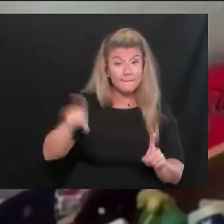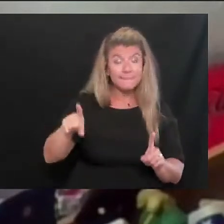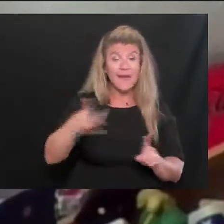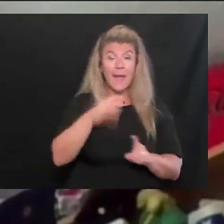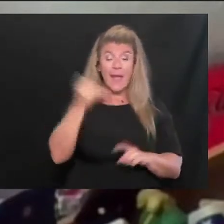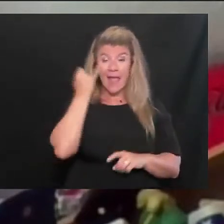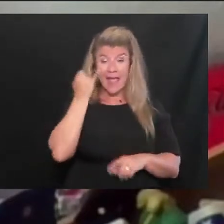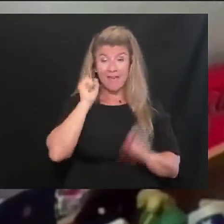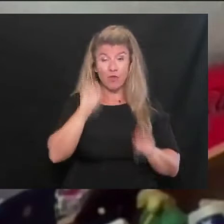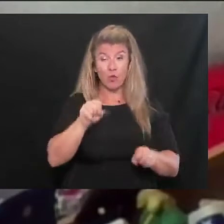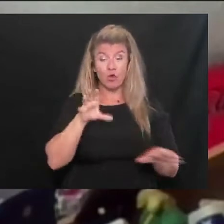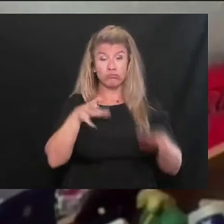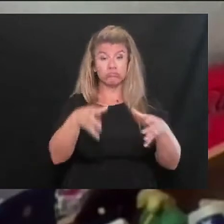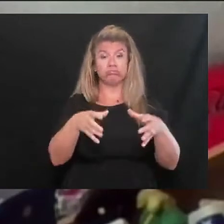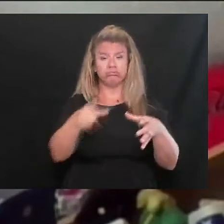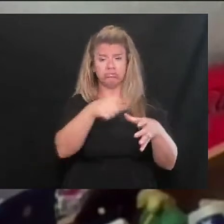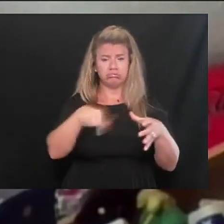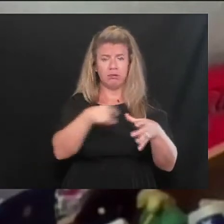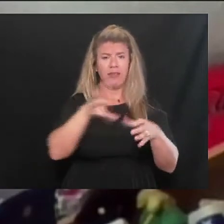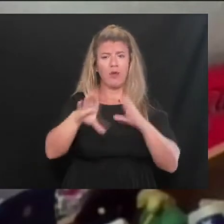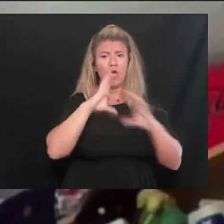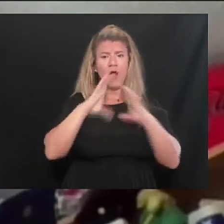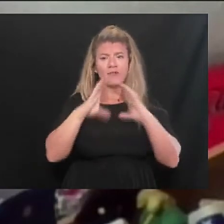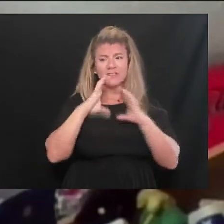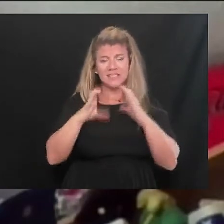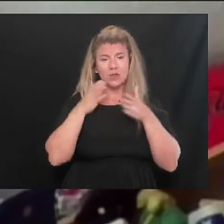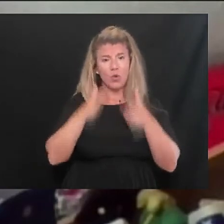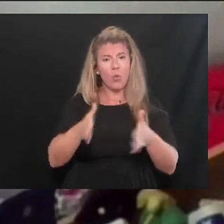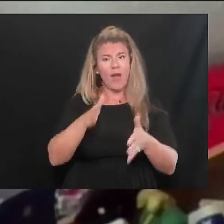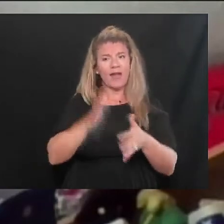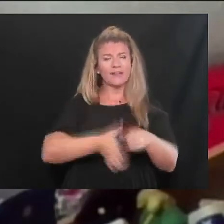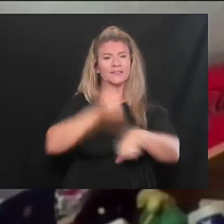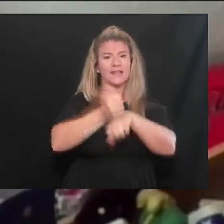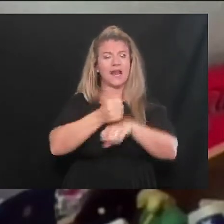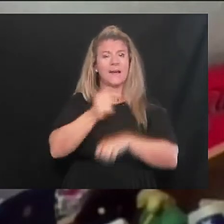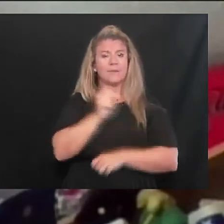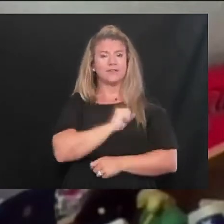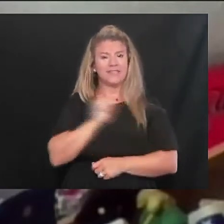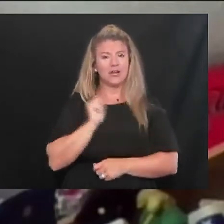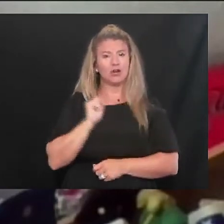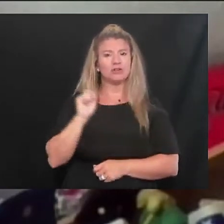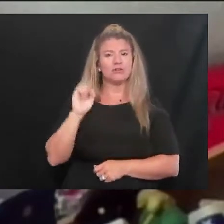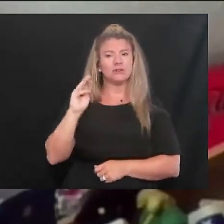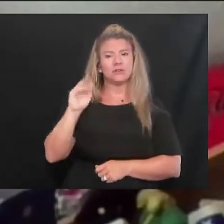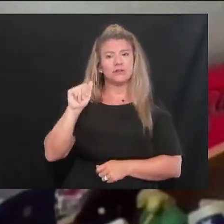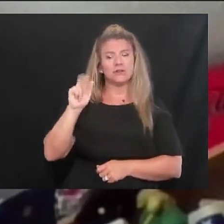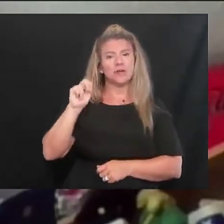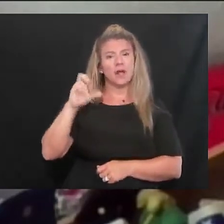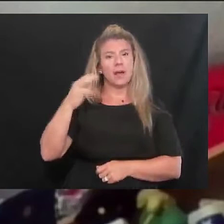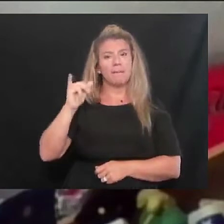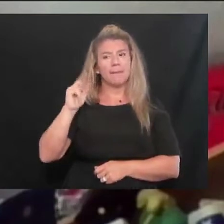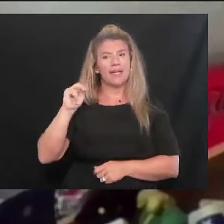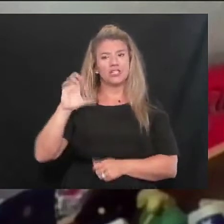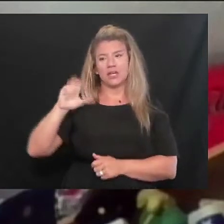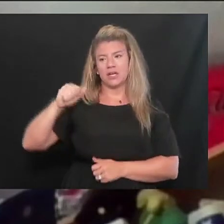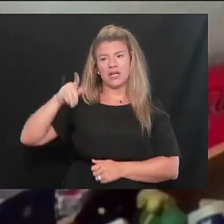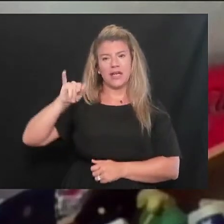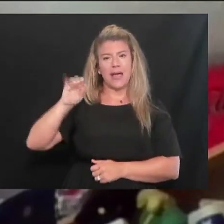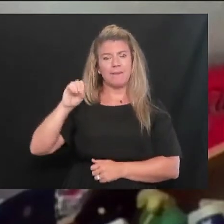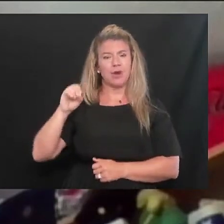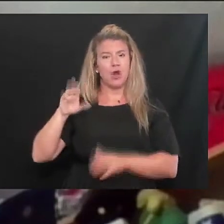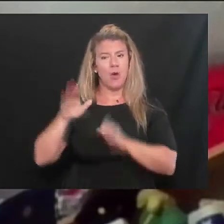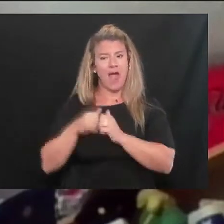could characterize any conversations you might have had with our senators, Manchin and Capito, on what they've been able to accomplish.